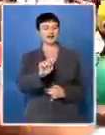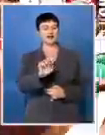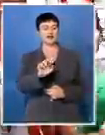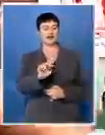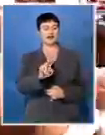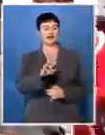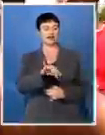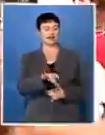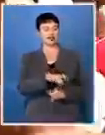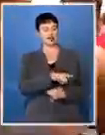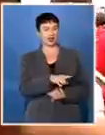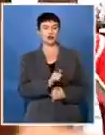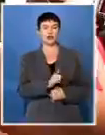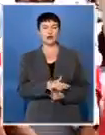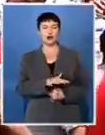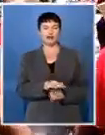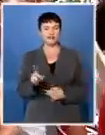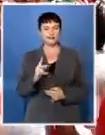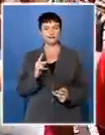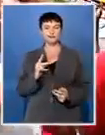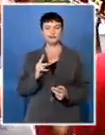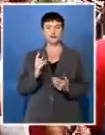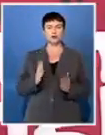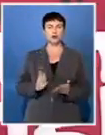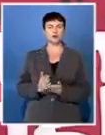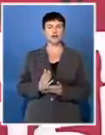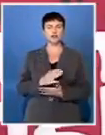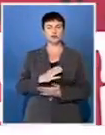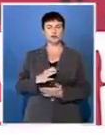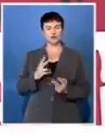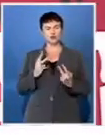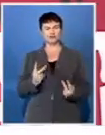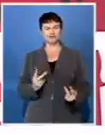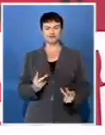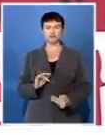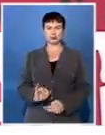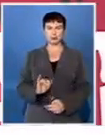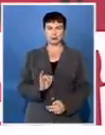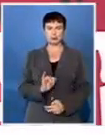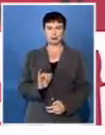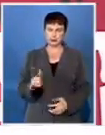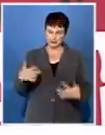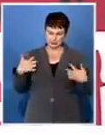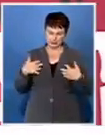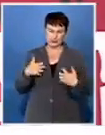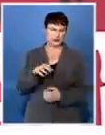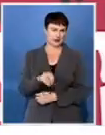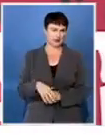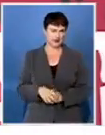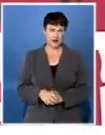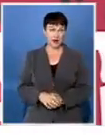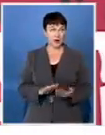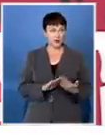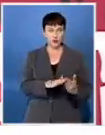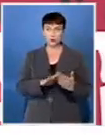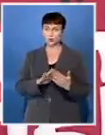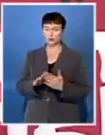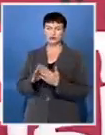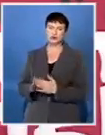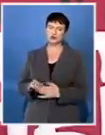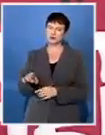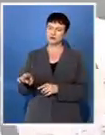Human Rights Commission has also raised the alarm. We are concerned with the fact that that communities first and